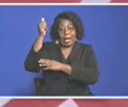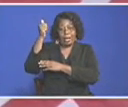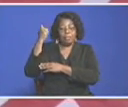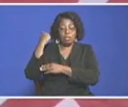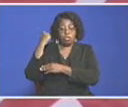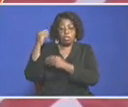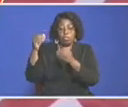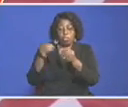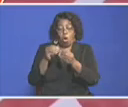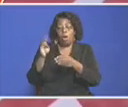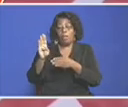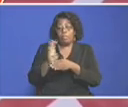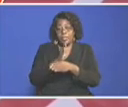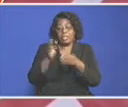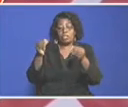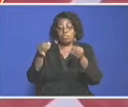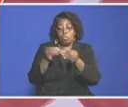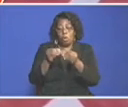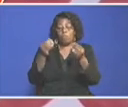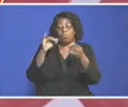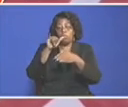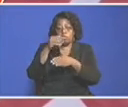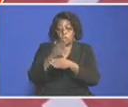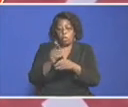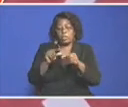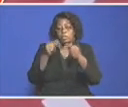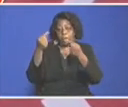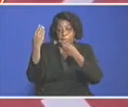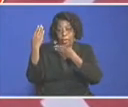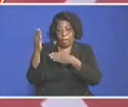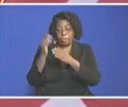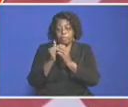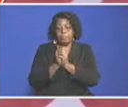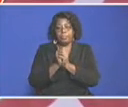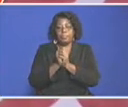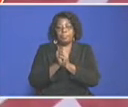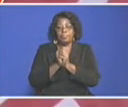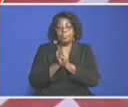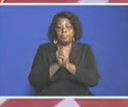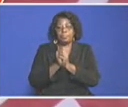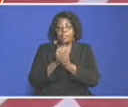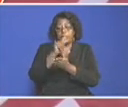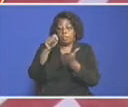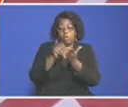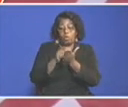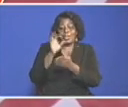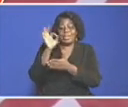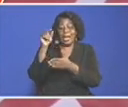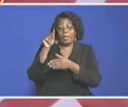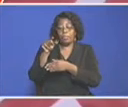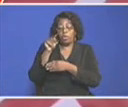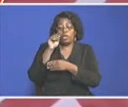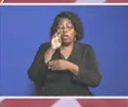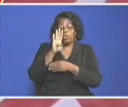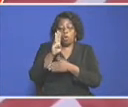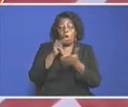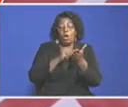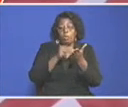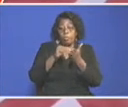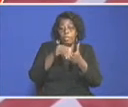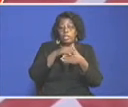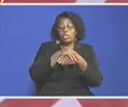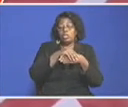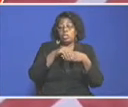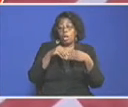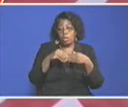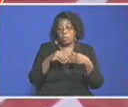more businesses and more jobs in Grand Bahama. A total of $9.4